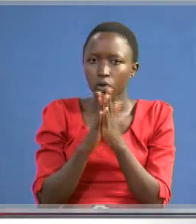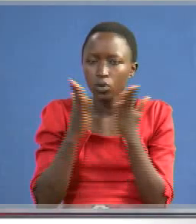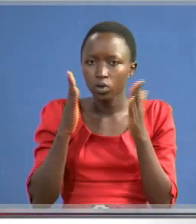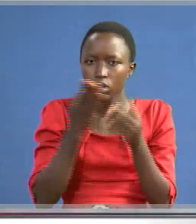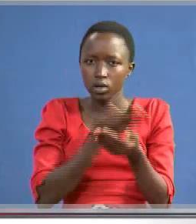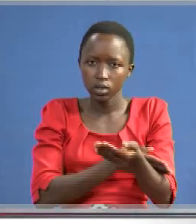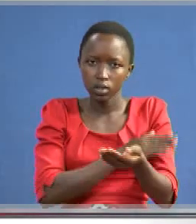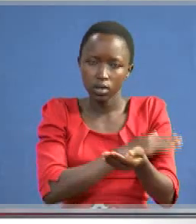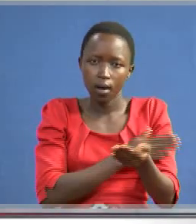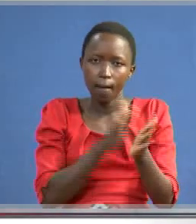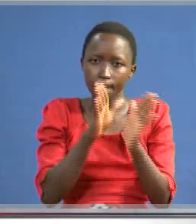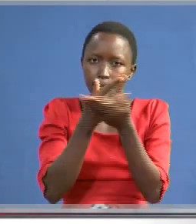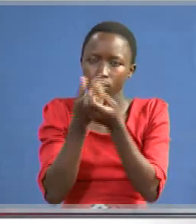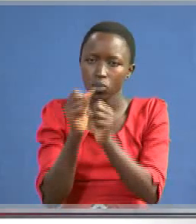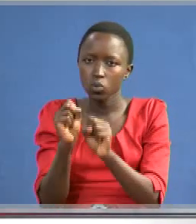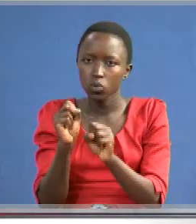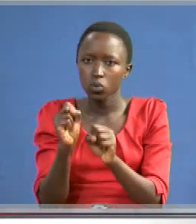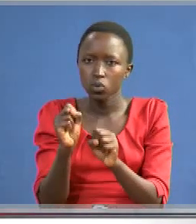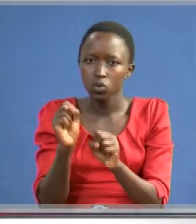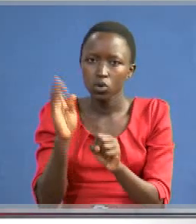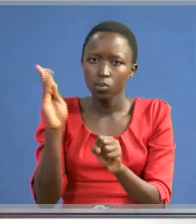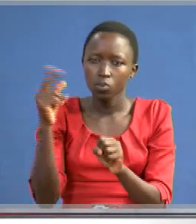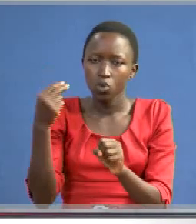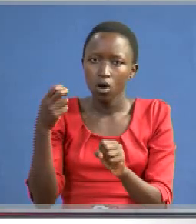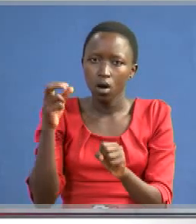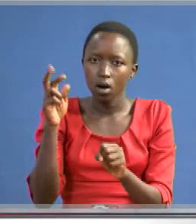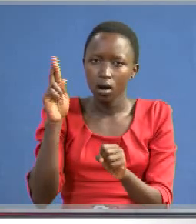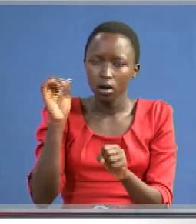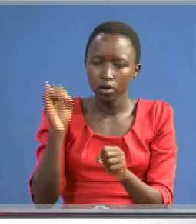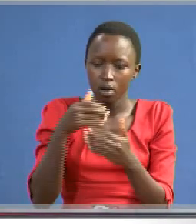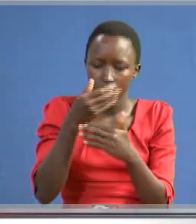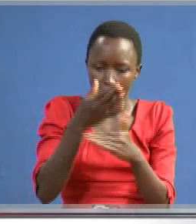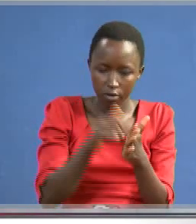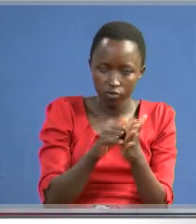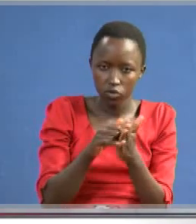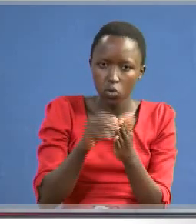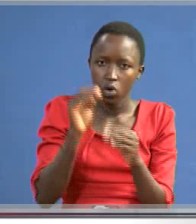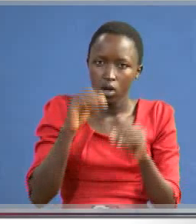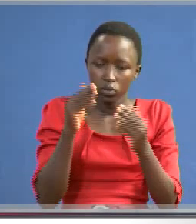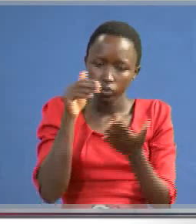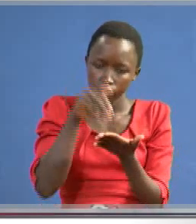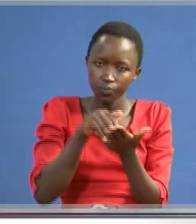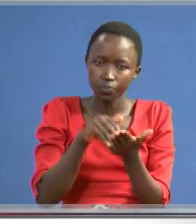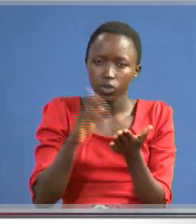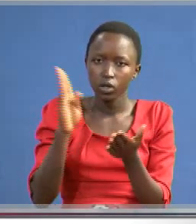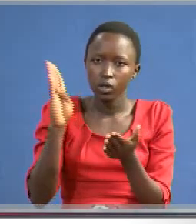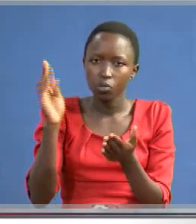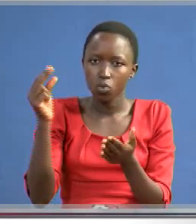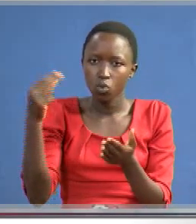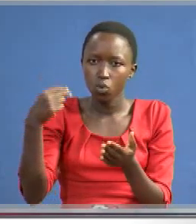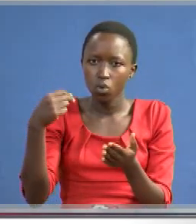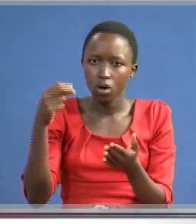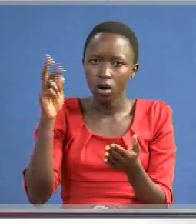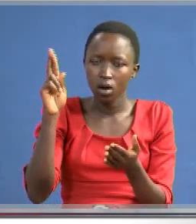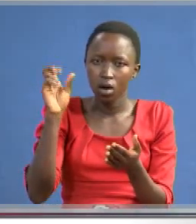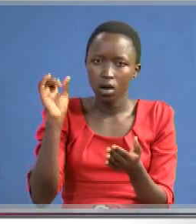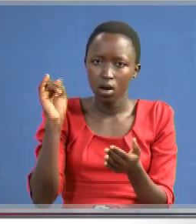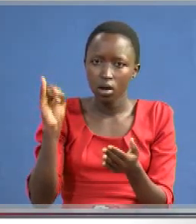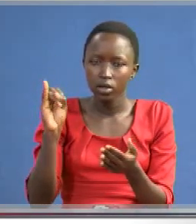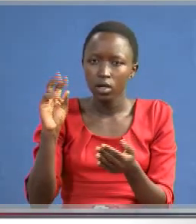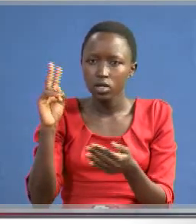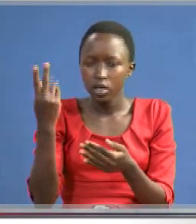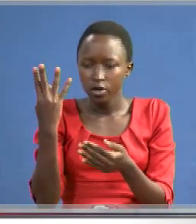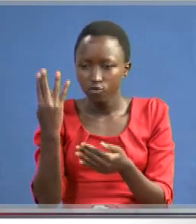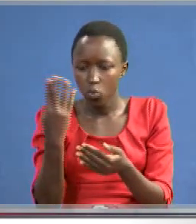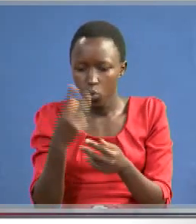the Nigerian President Muhammadu Buhari after his reelection Buhari was reluctant for a second